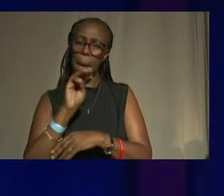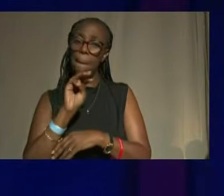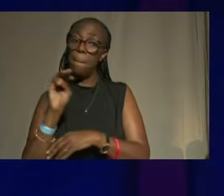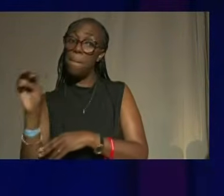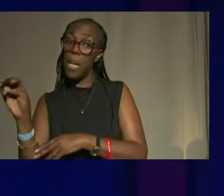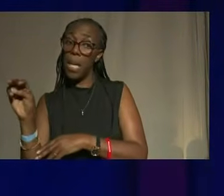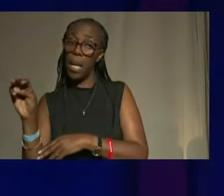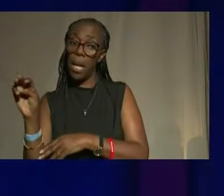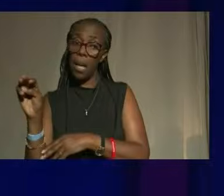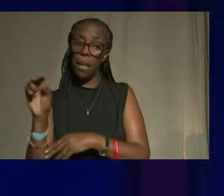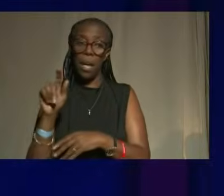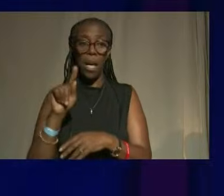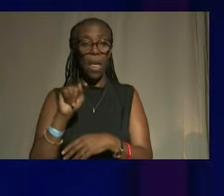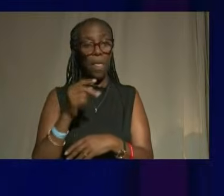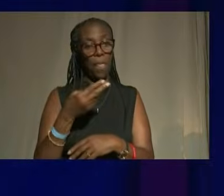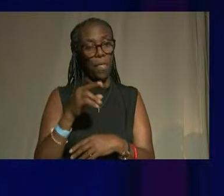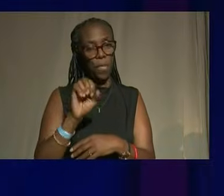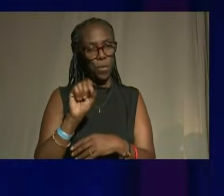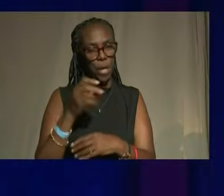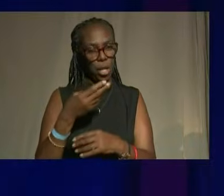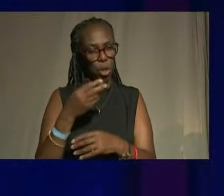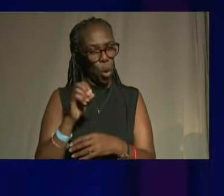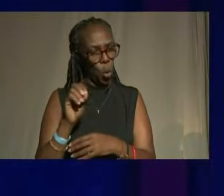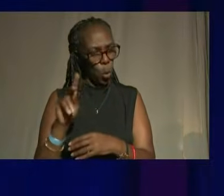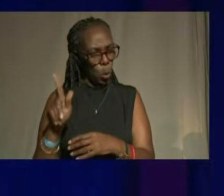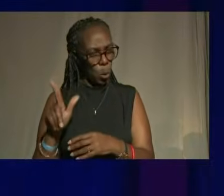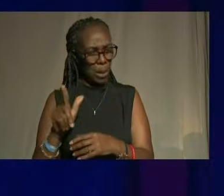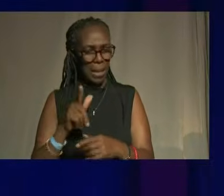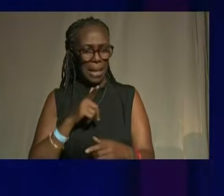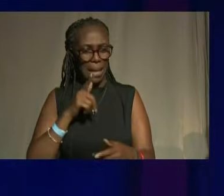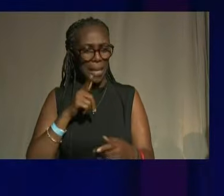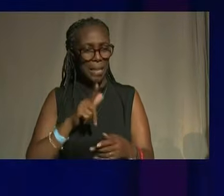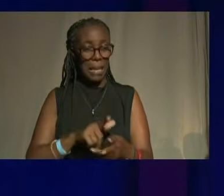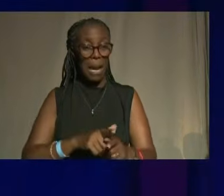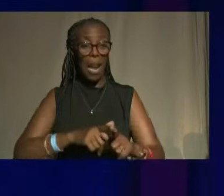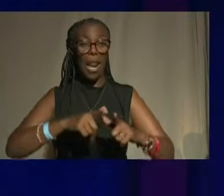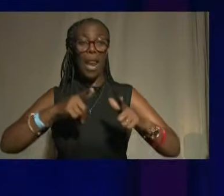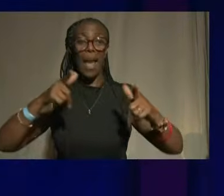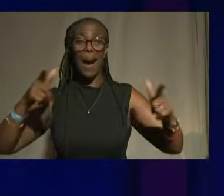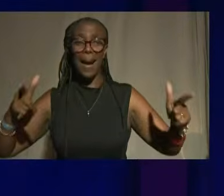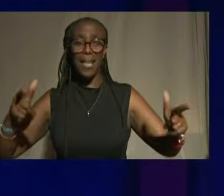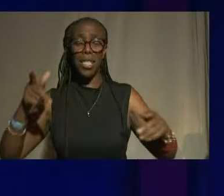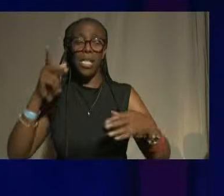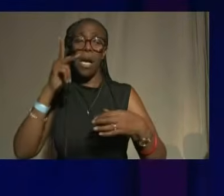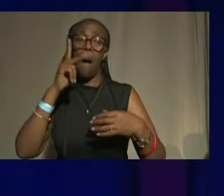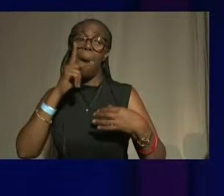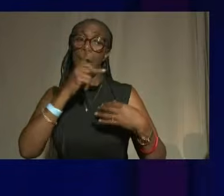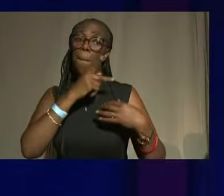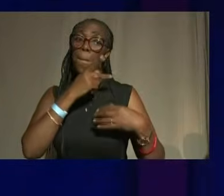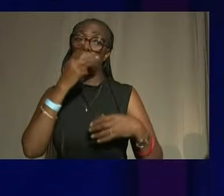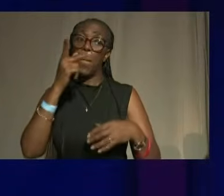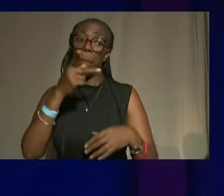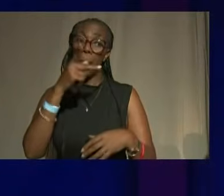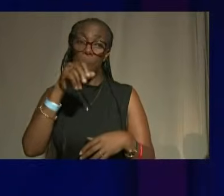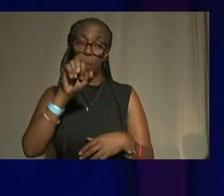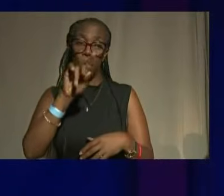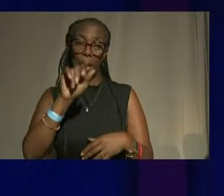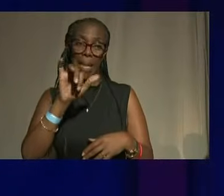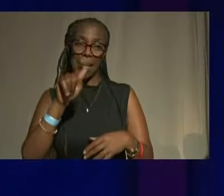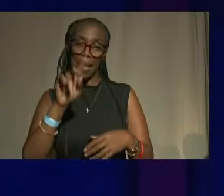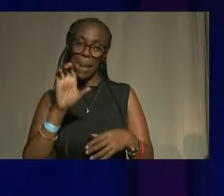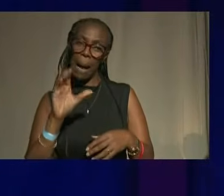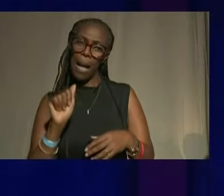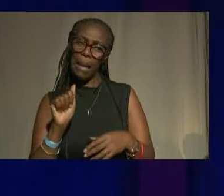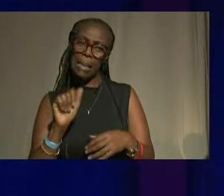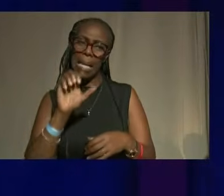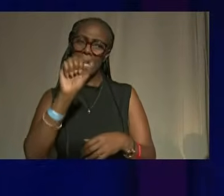political scam. They cannot tell you how they're going to fund it. They look at the current budget, they see